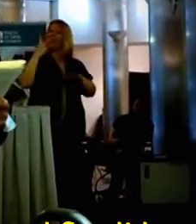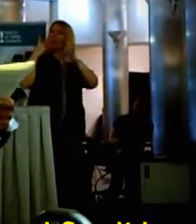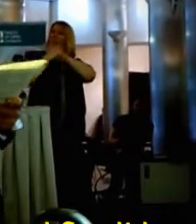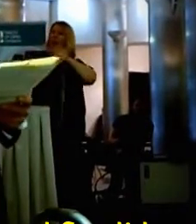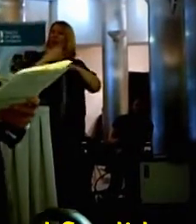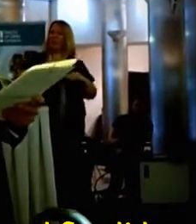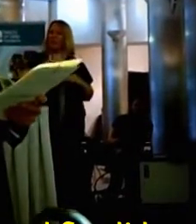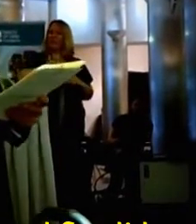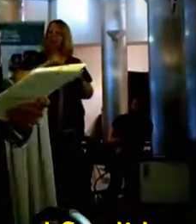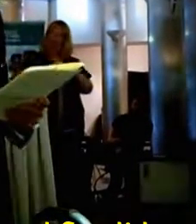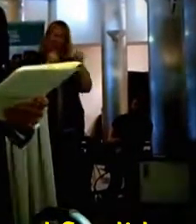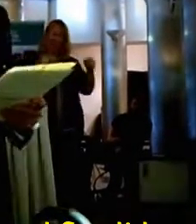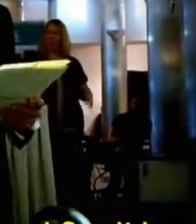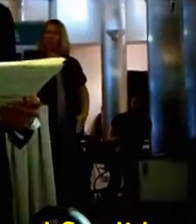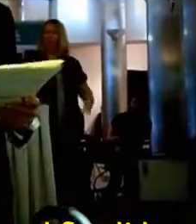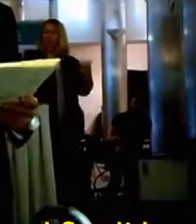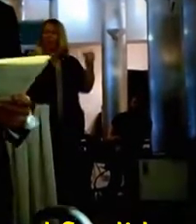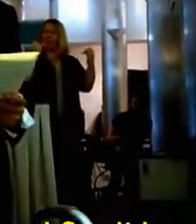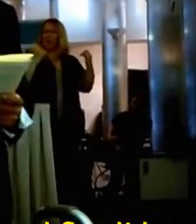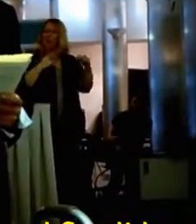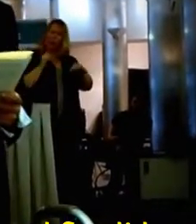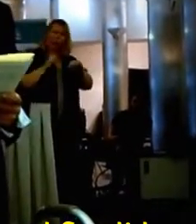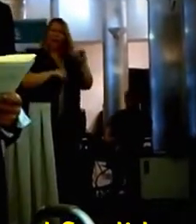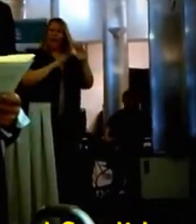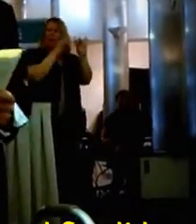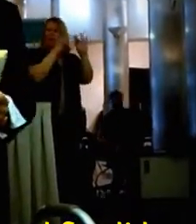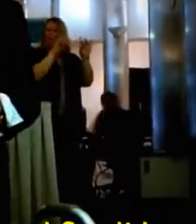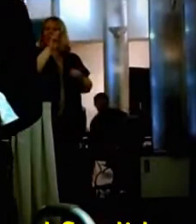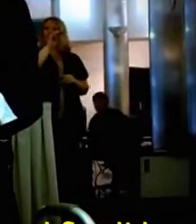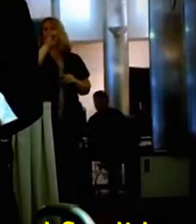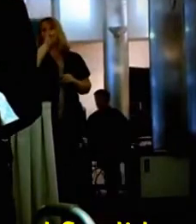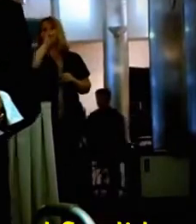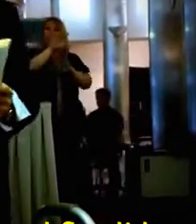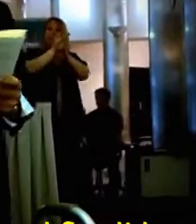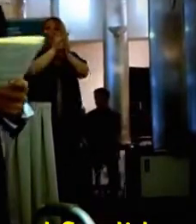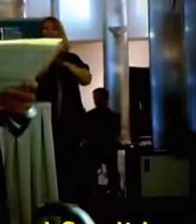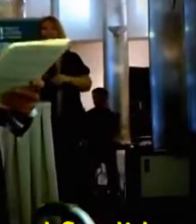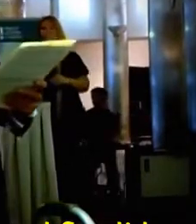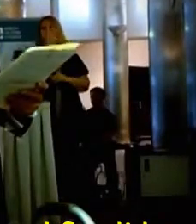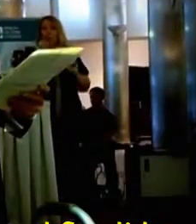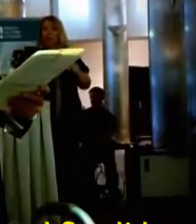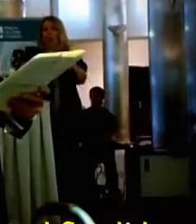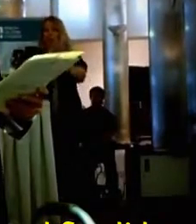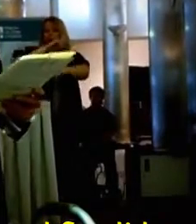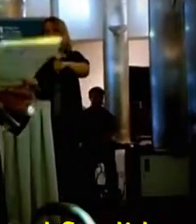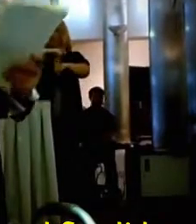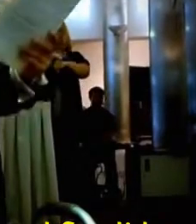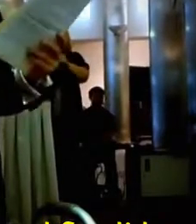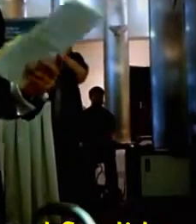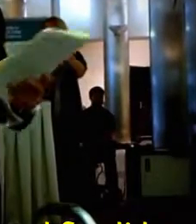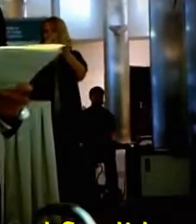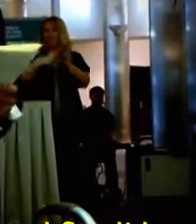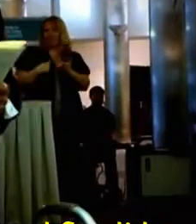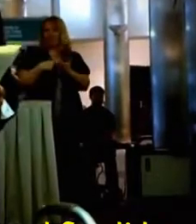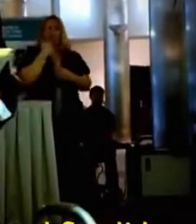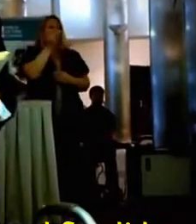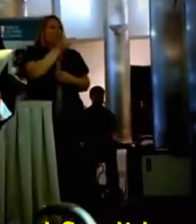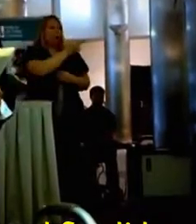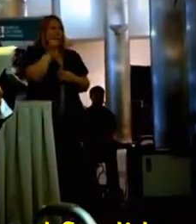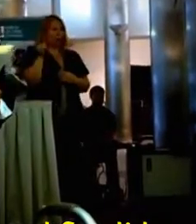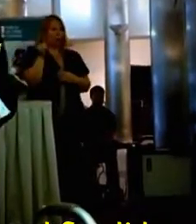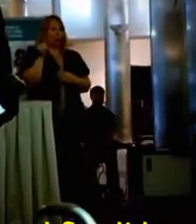and broken my legs, so just so the media chosen four can have enough time to respond. Shame on the